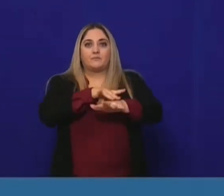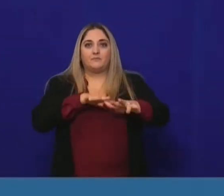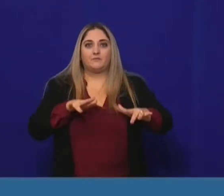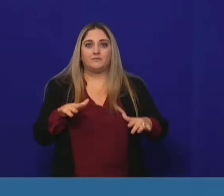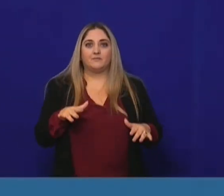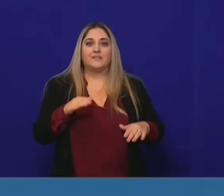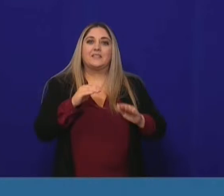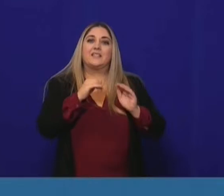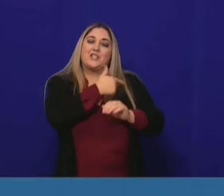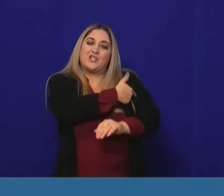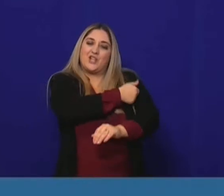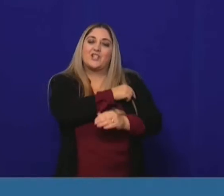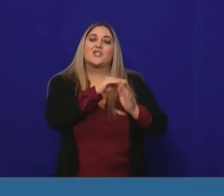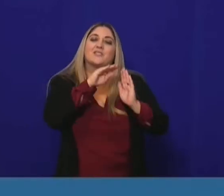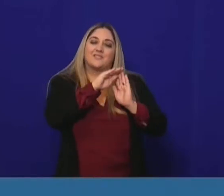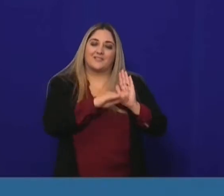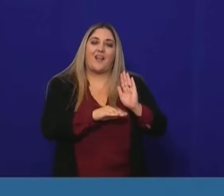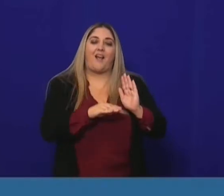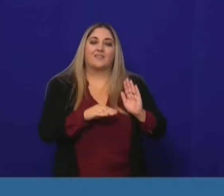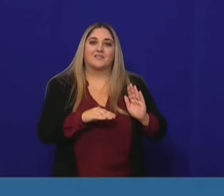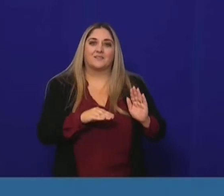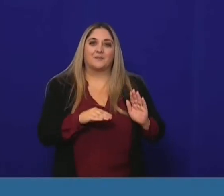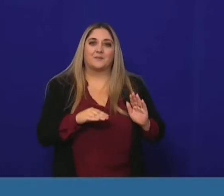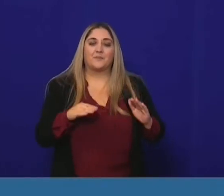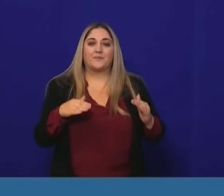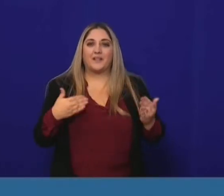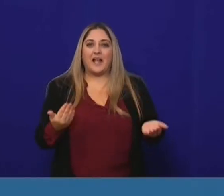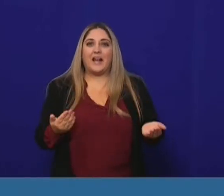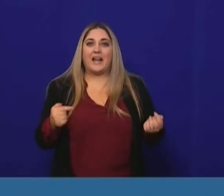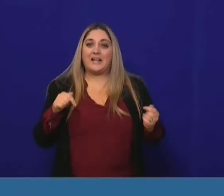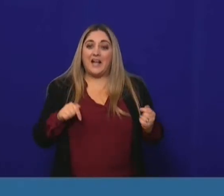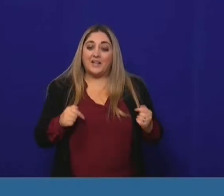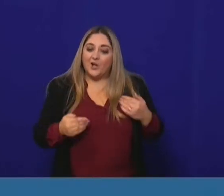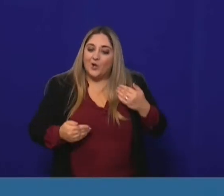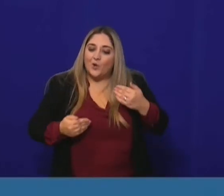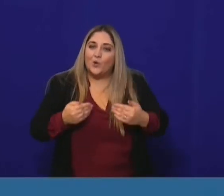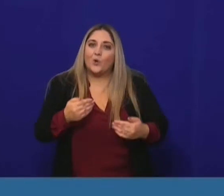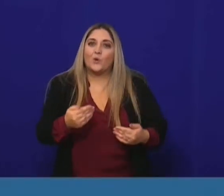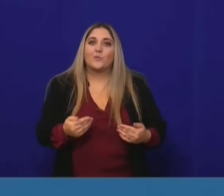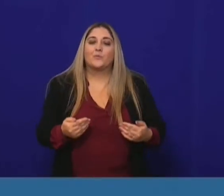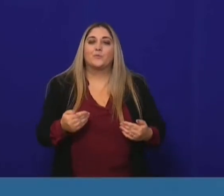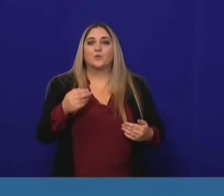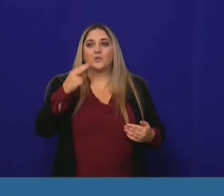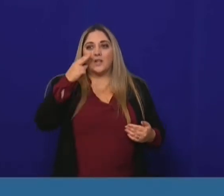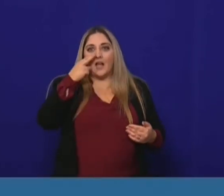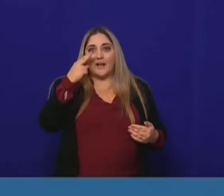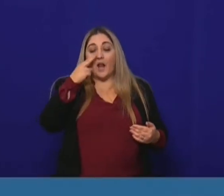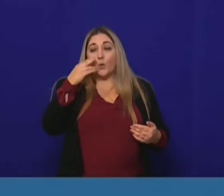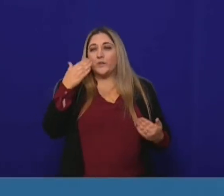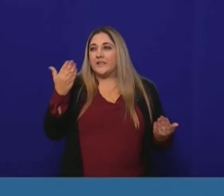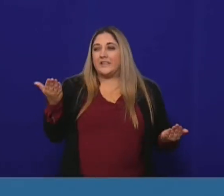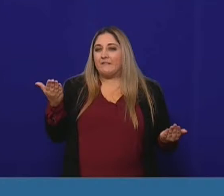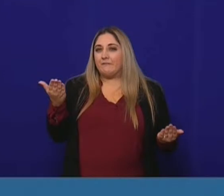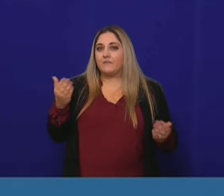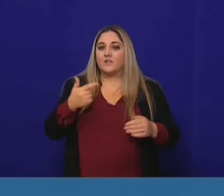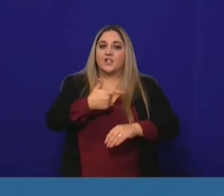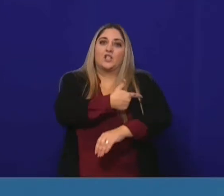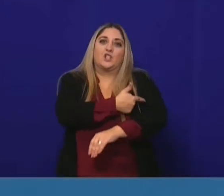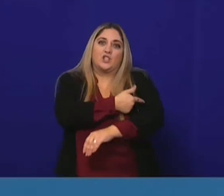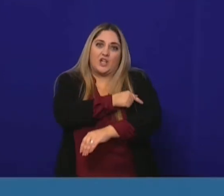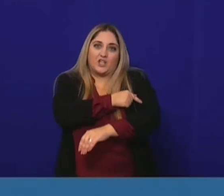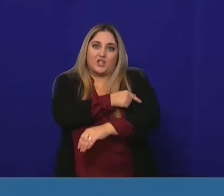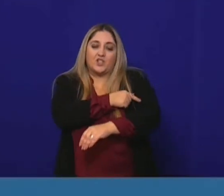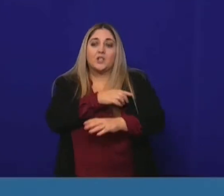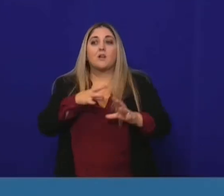qiegħed tkompli tlaqqam lin-nies. Aħna hawnhekk qegħdin inkomplu nsegwu x'qed jiġri bil-vaccines, aħna qegħdin ukoll